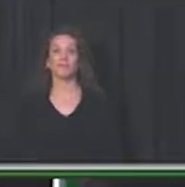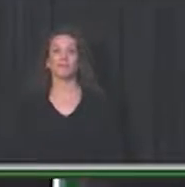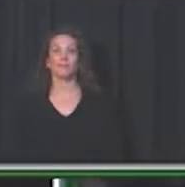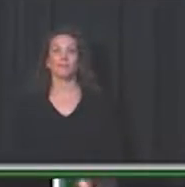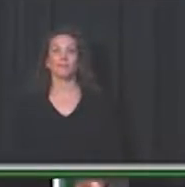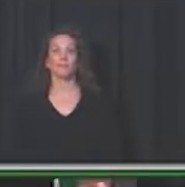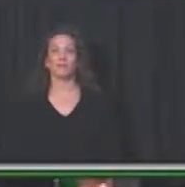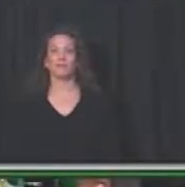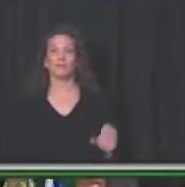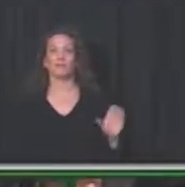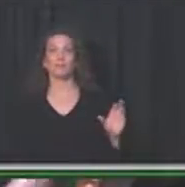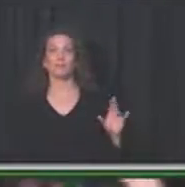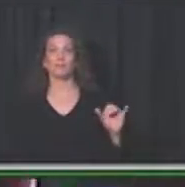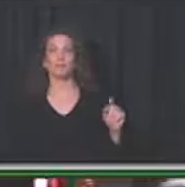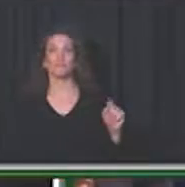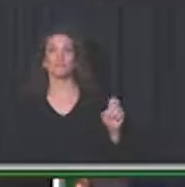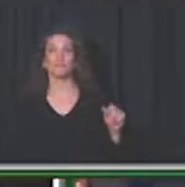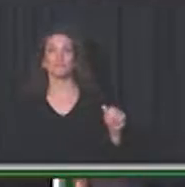Christina Martinez.